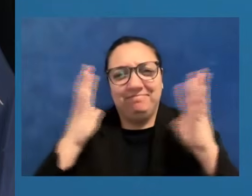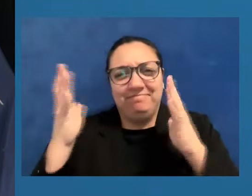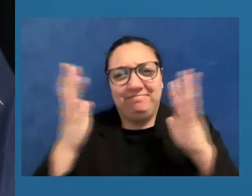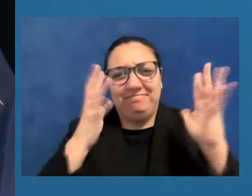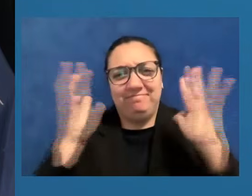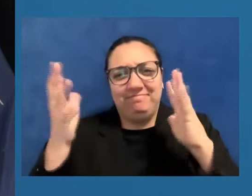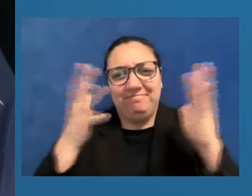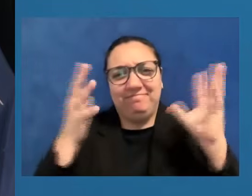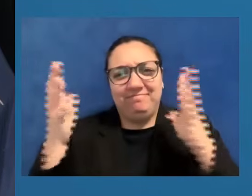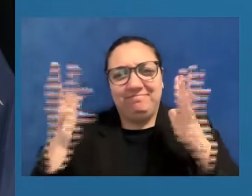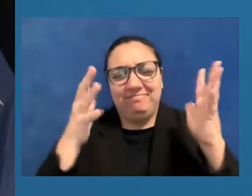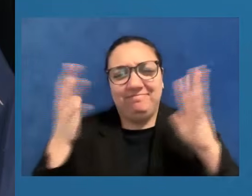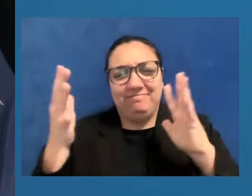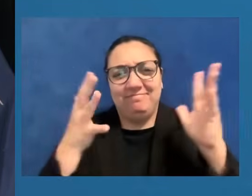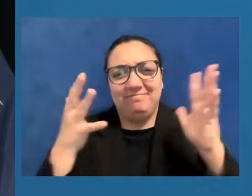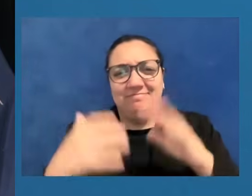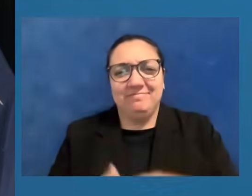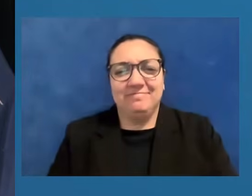Beautiful.